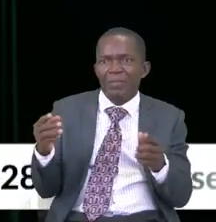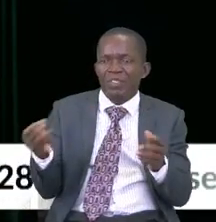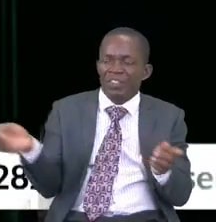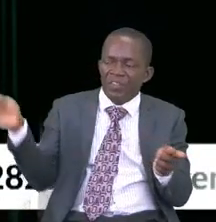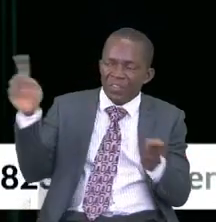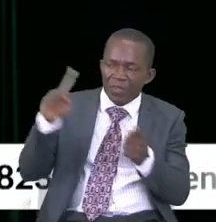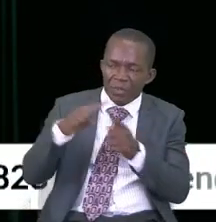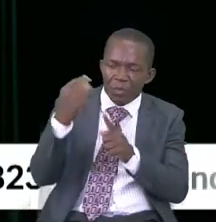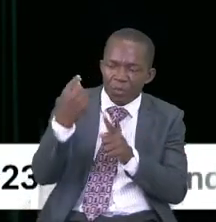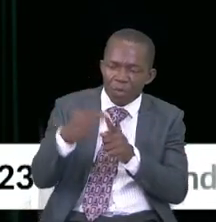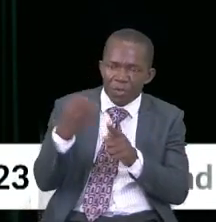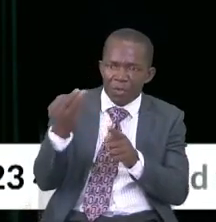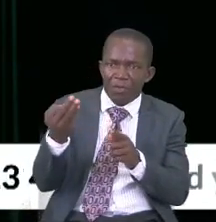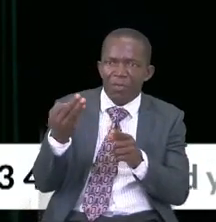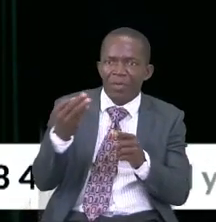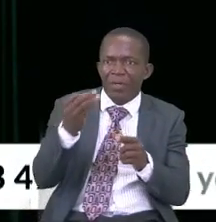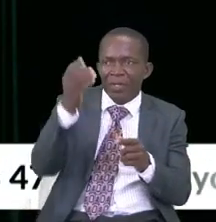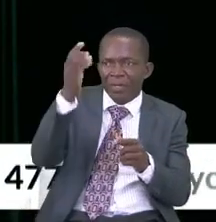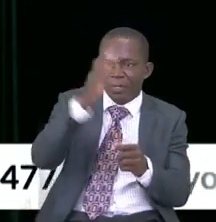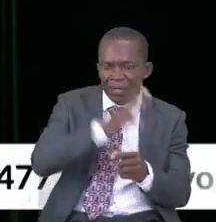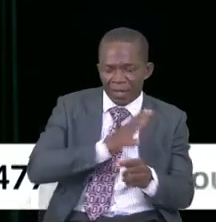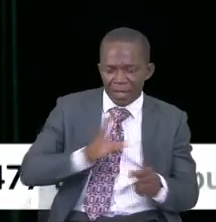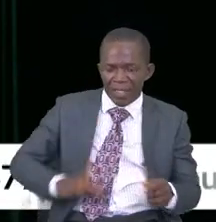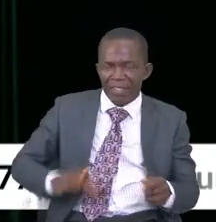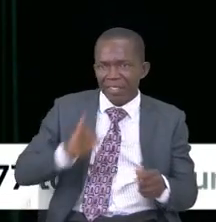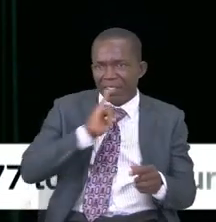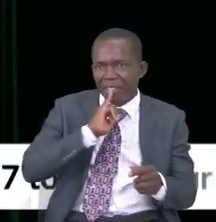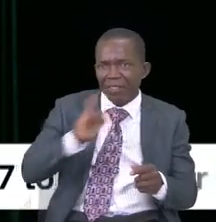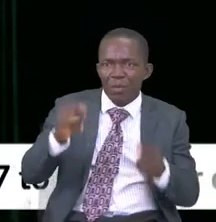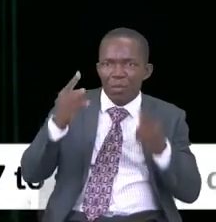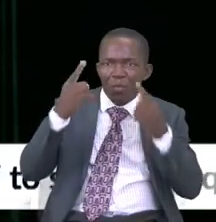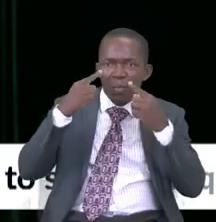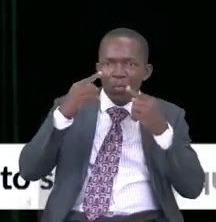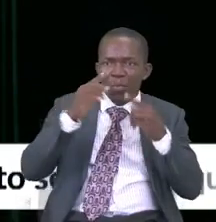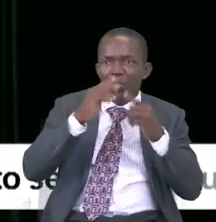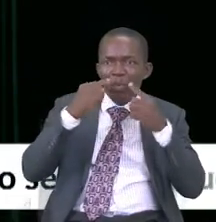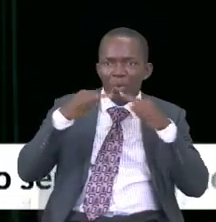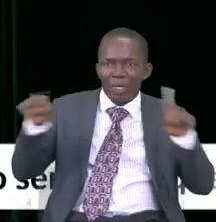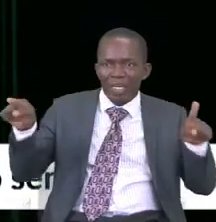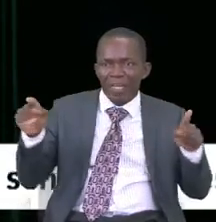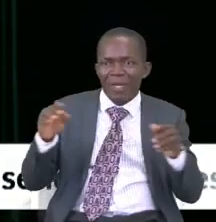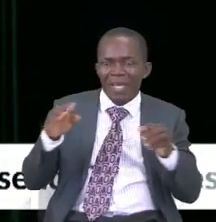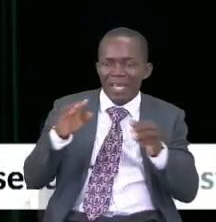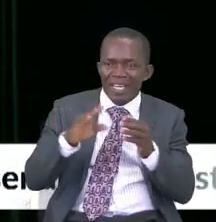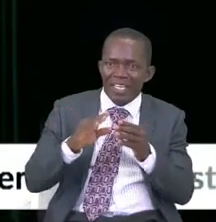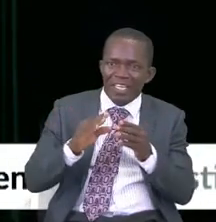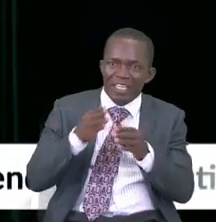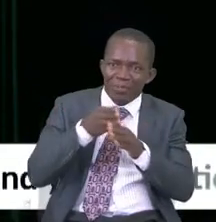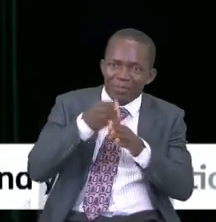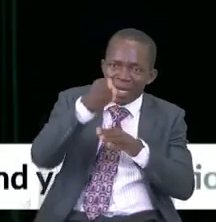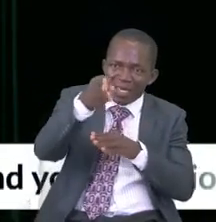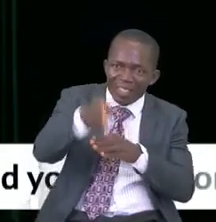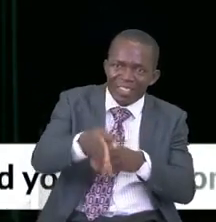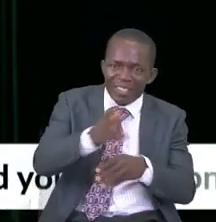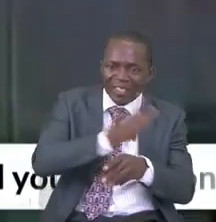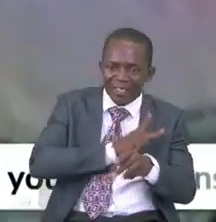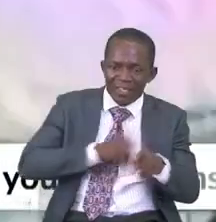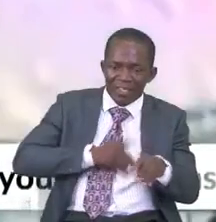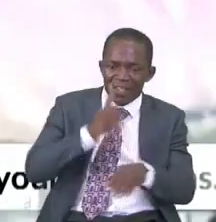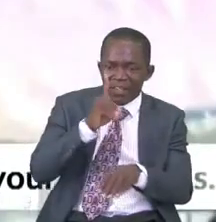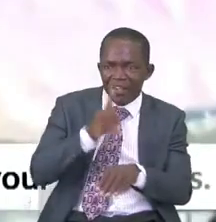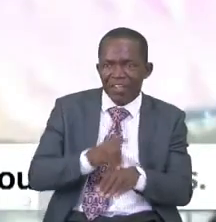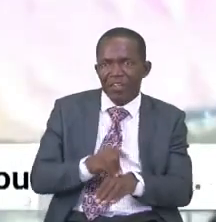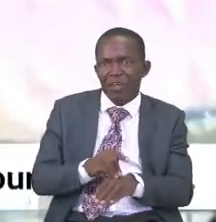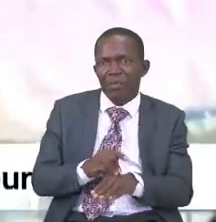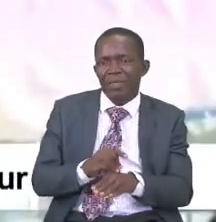preached, exalting the King and extending the kingdom. That's what the Holy Ghost did. An